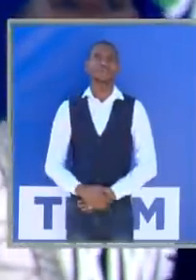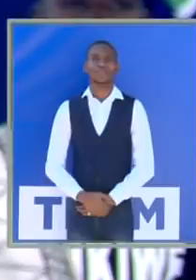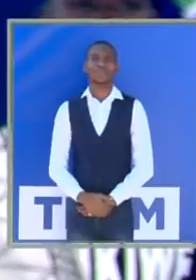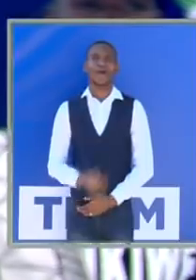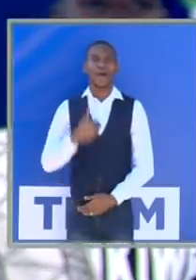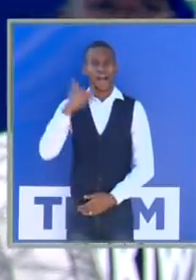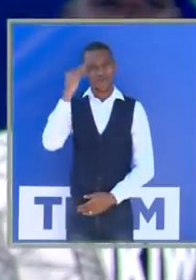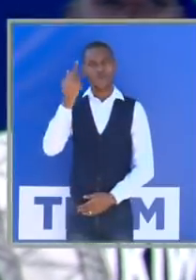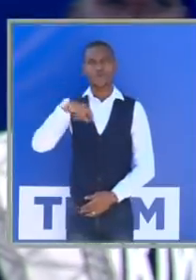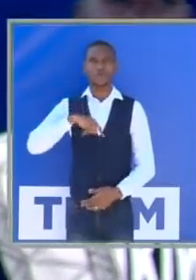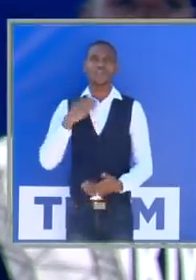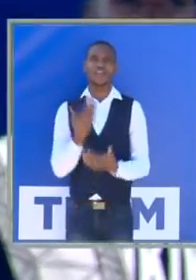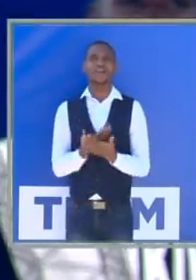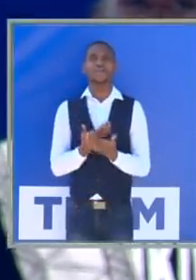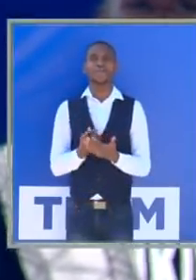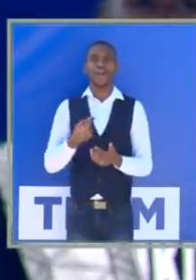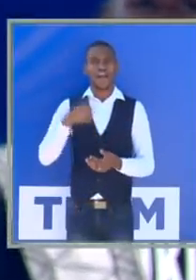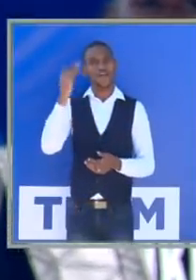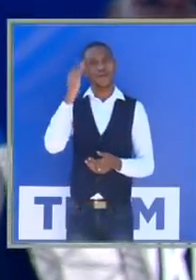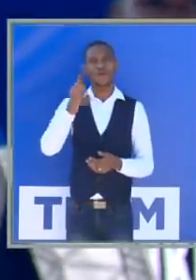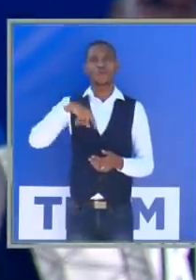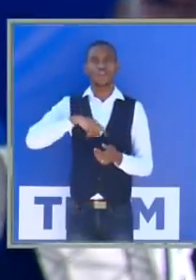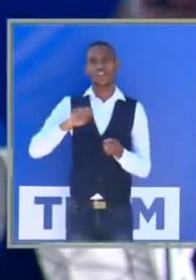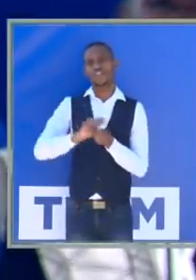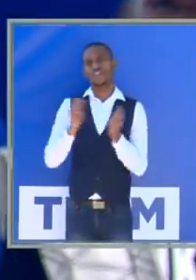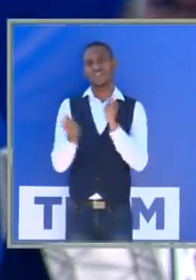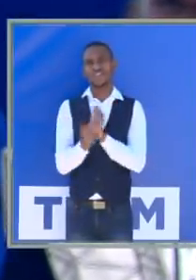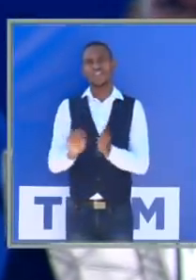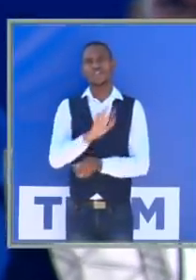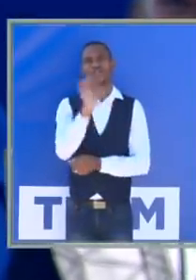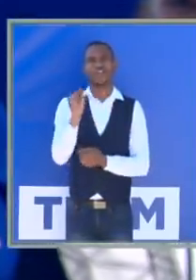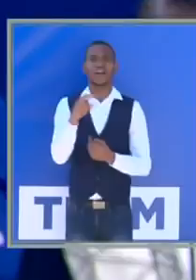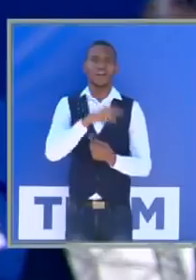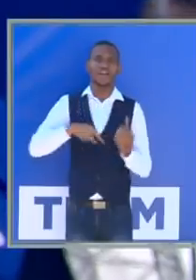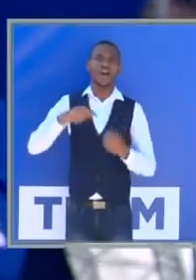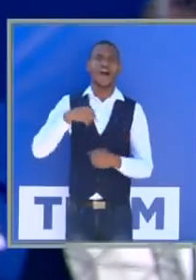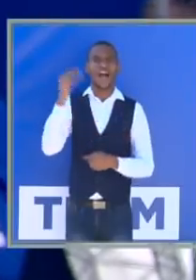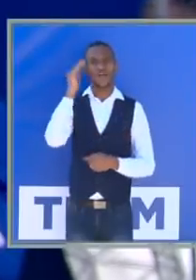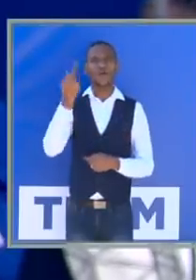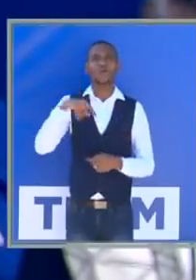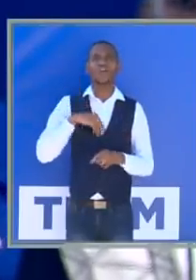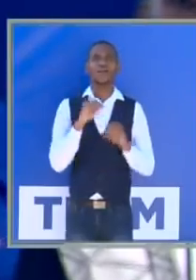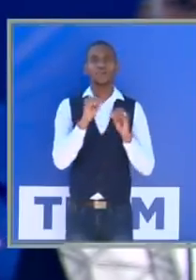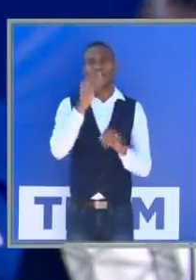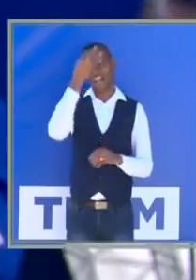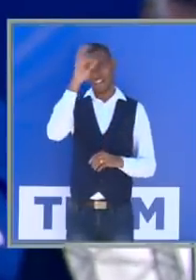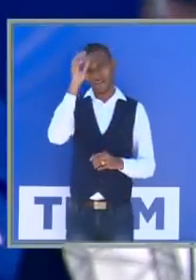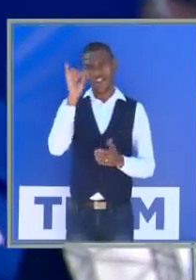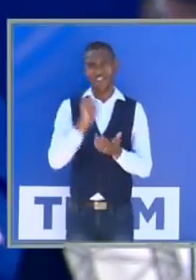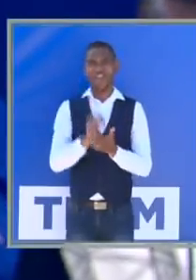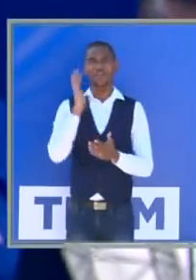I know we can. I know we can turn South Africa around. I know we can put a government that